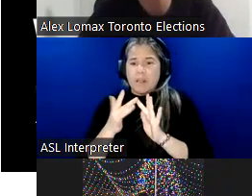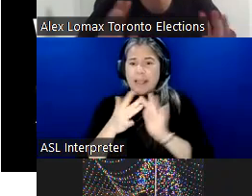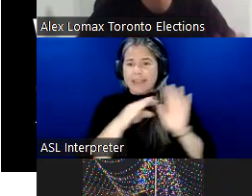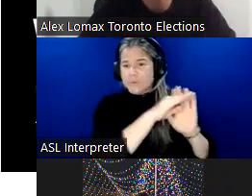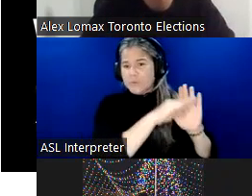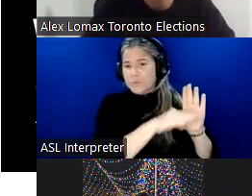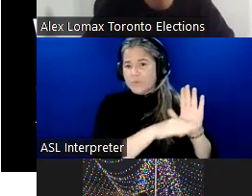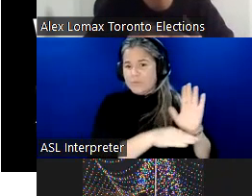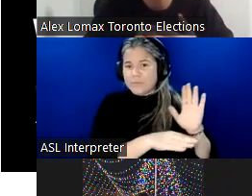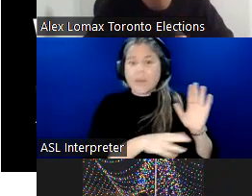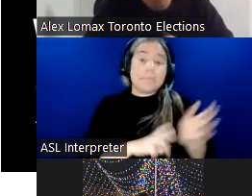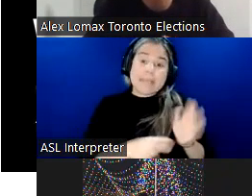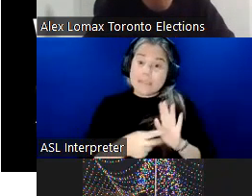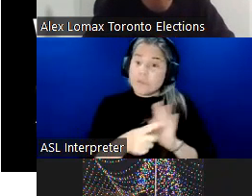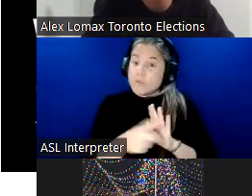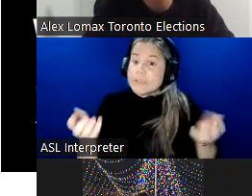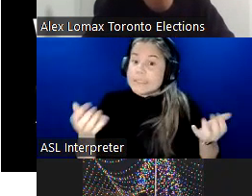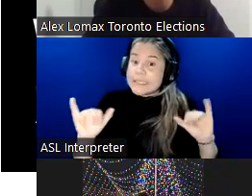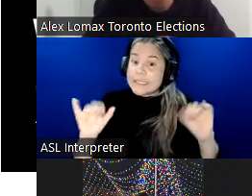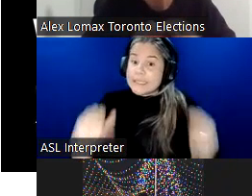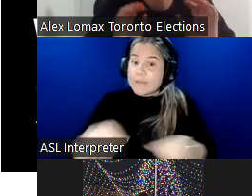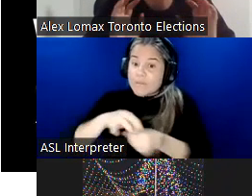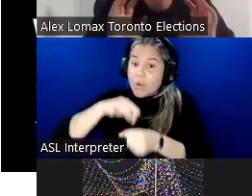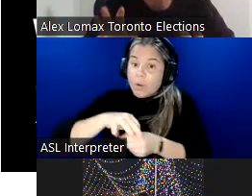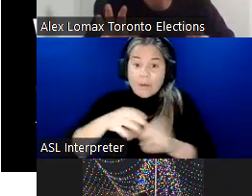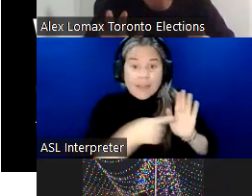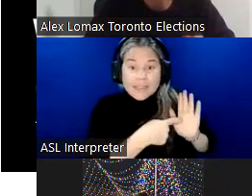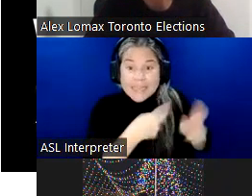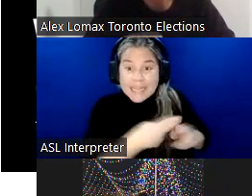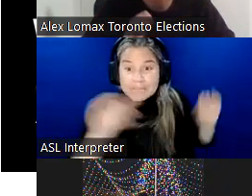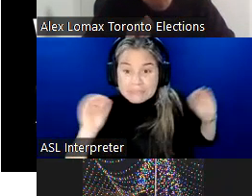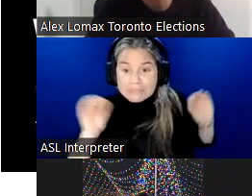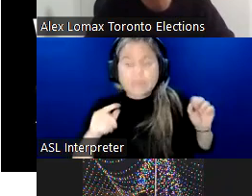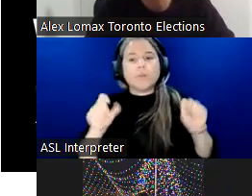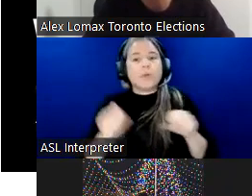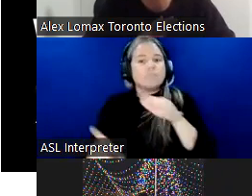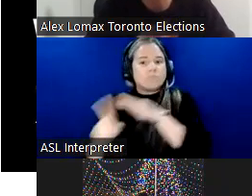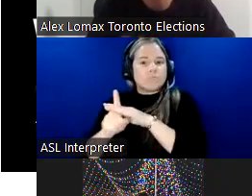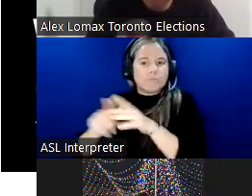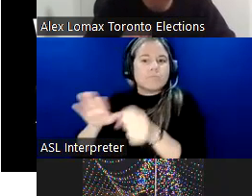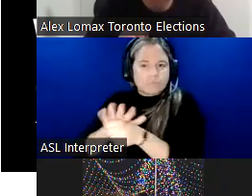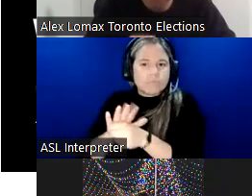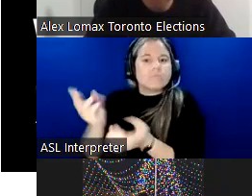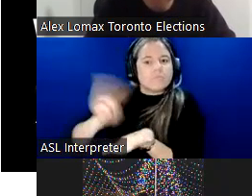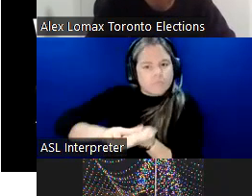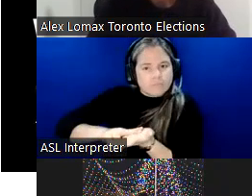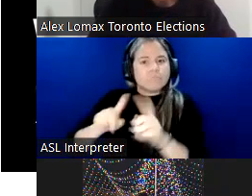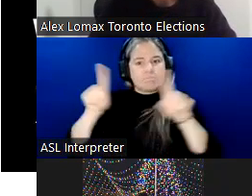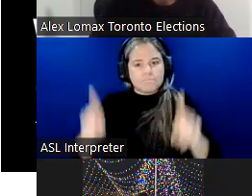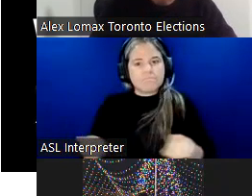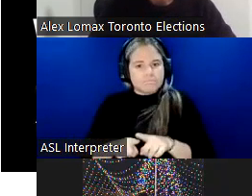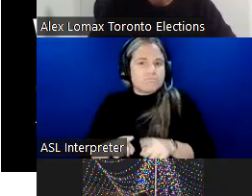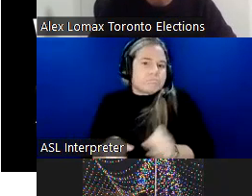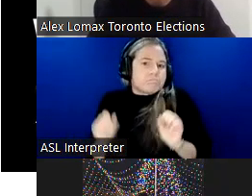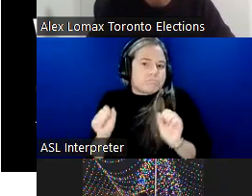that doesn't mean that you can't vote. You can still go into the polling place and make a declaration there, sign a form, and you'll still be able to vote.